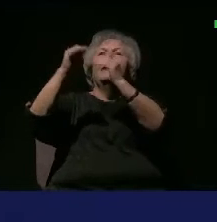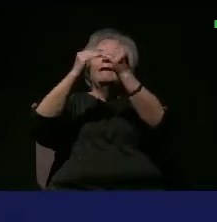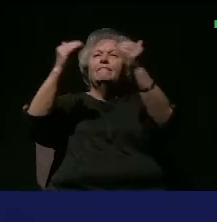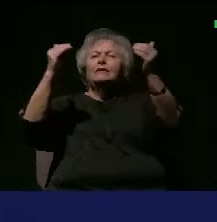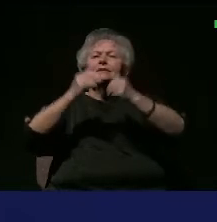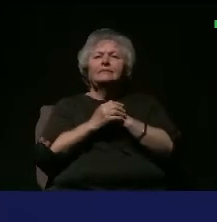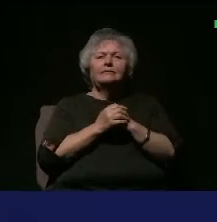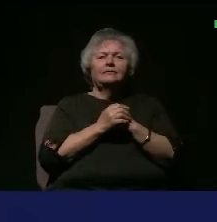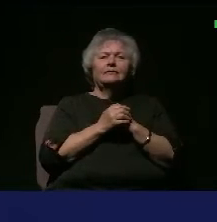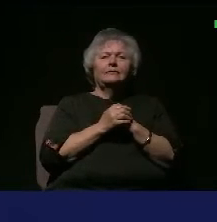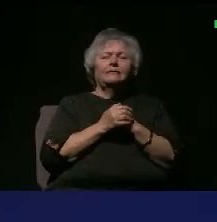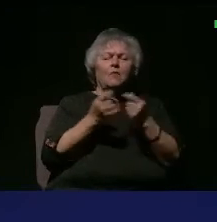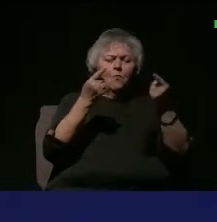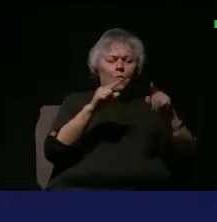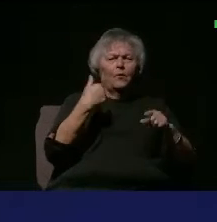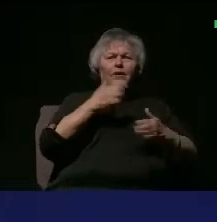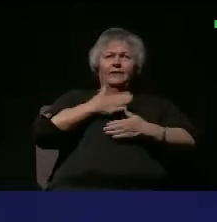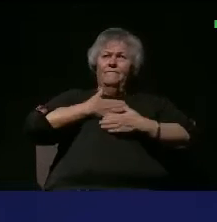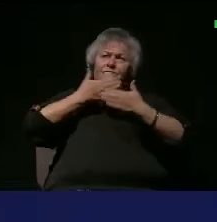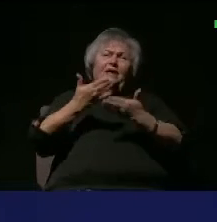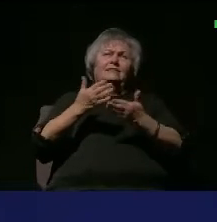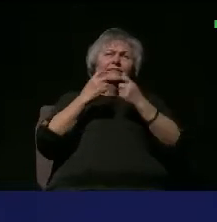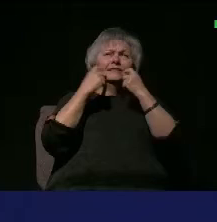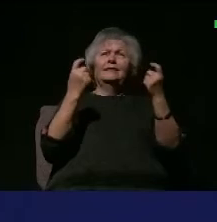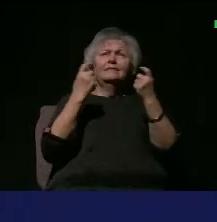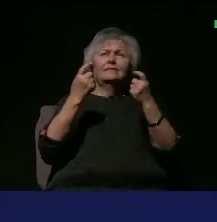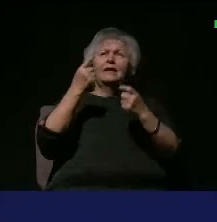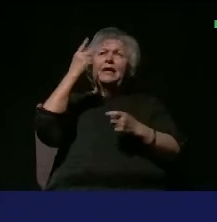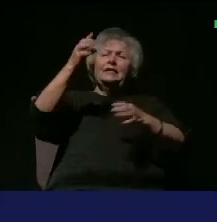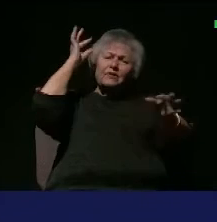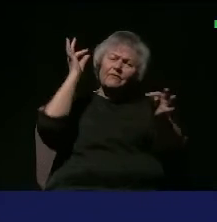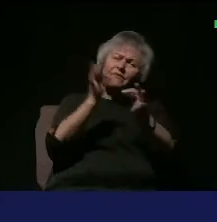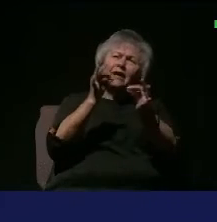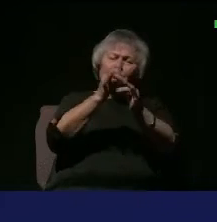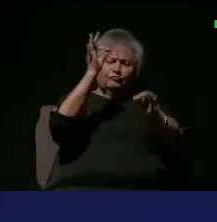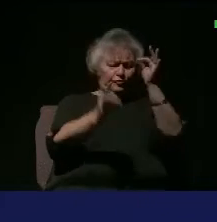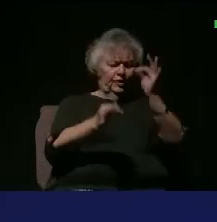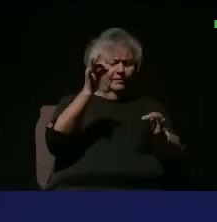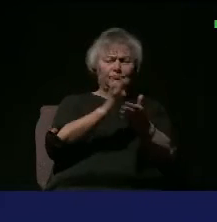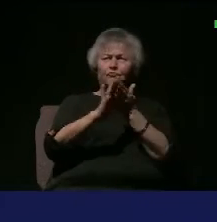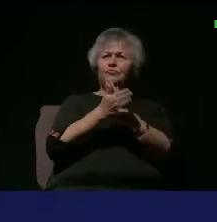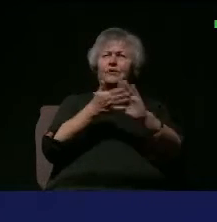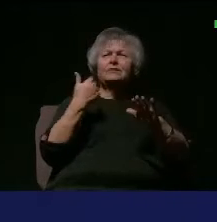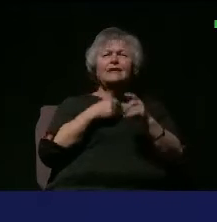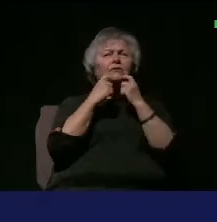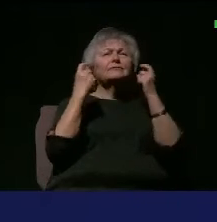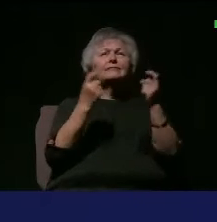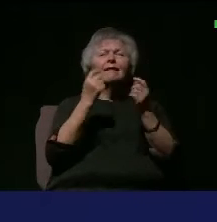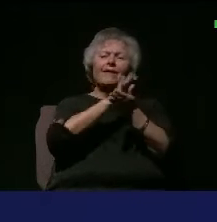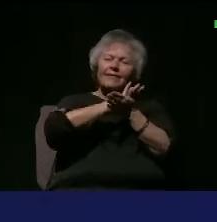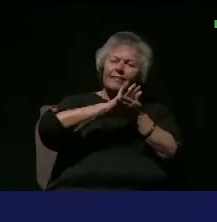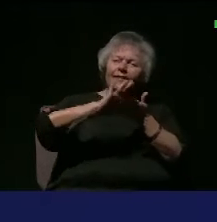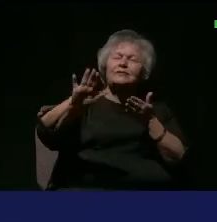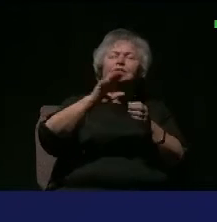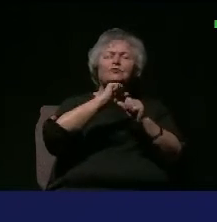we confess our sin, He is faithful and just to forgive us of our sin and to cleanse us from all unrighteousness. God will make us right.